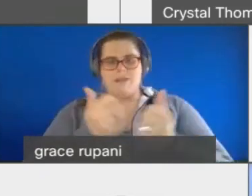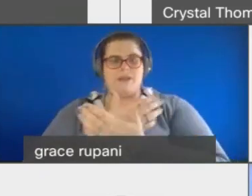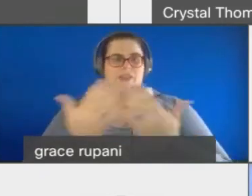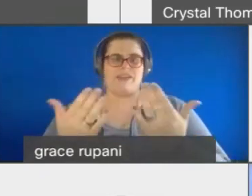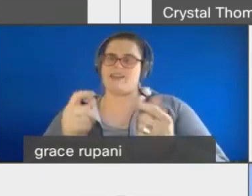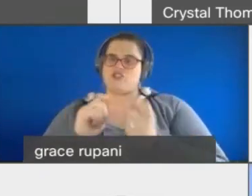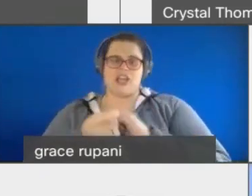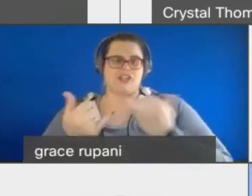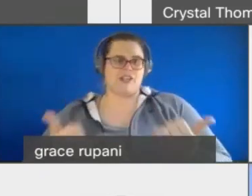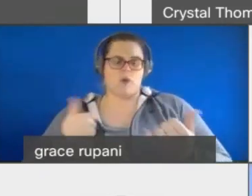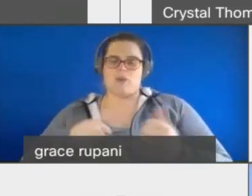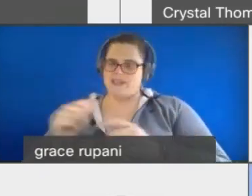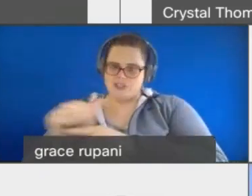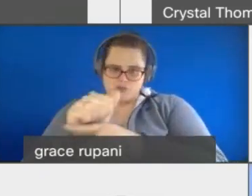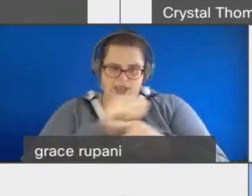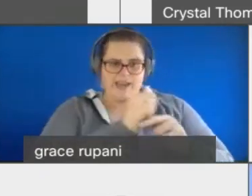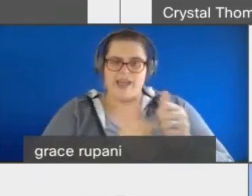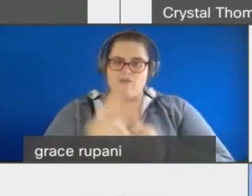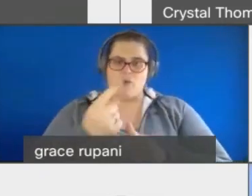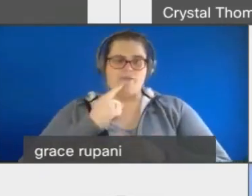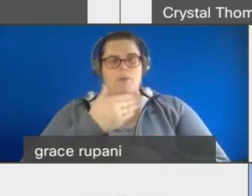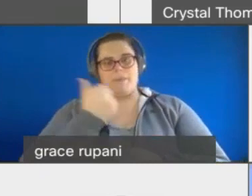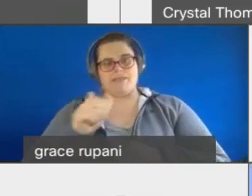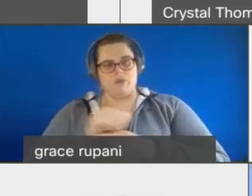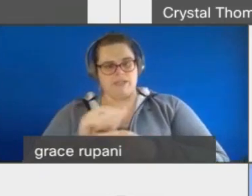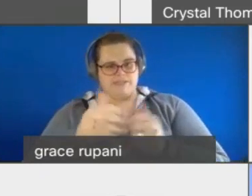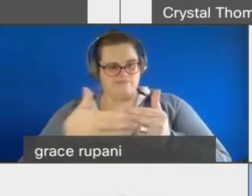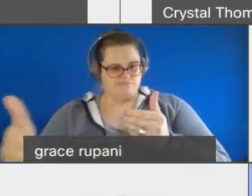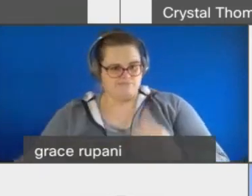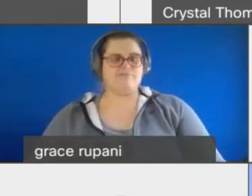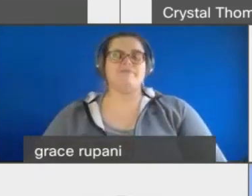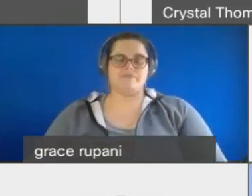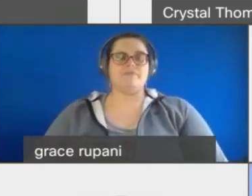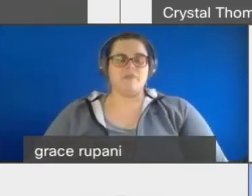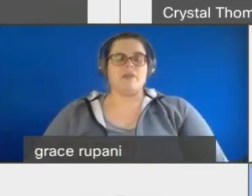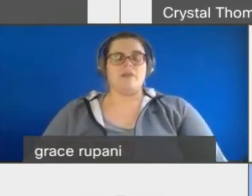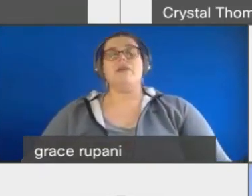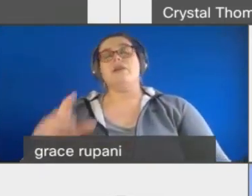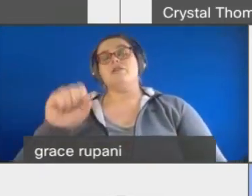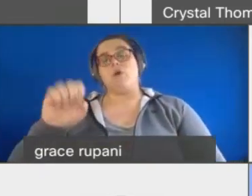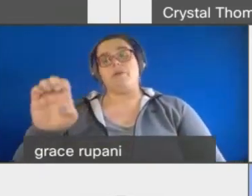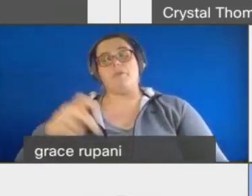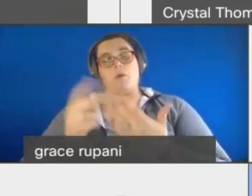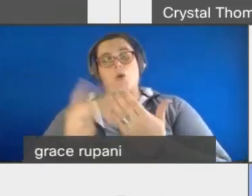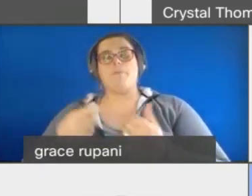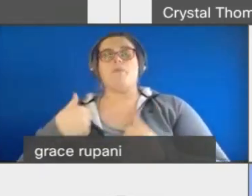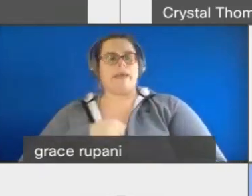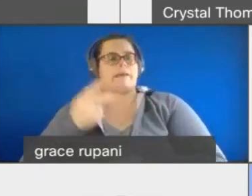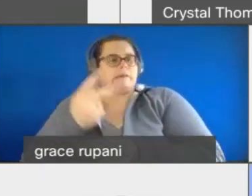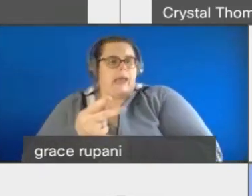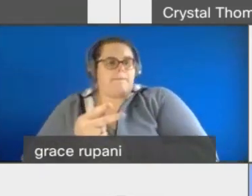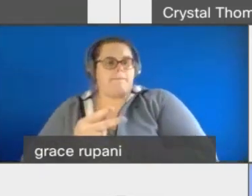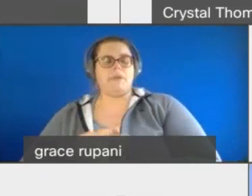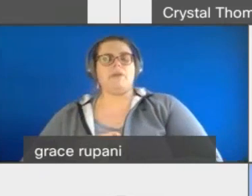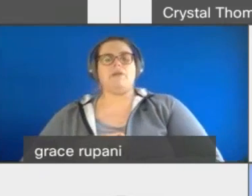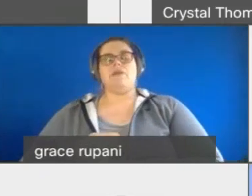know. So we have, in a nutshell, kept our supported employment program. We had two